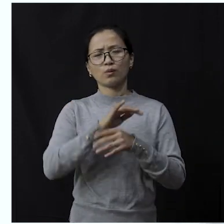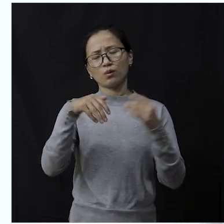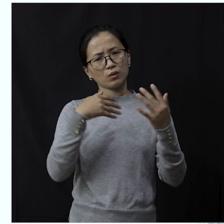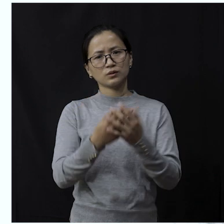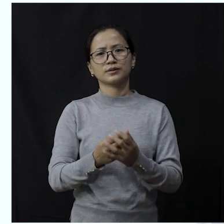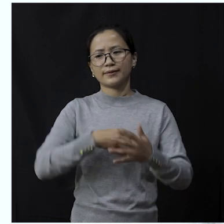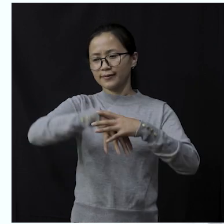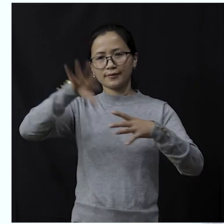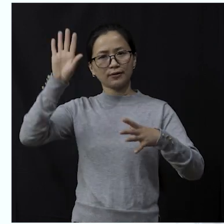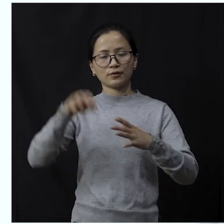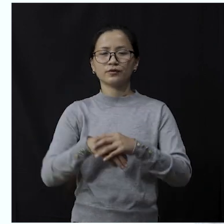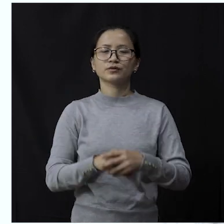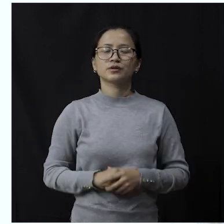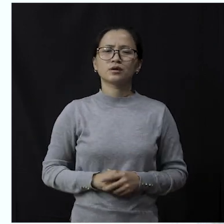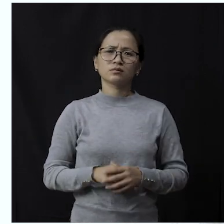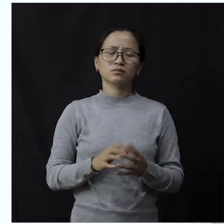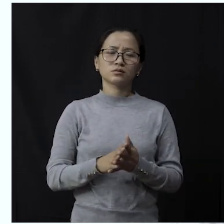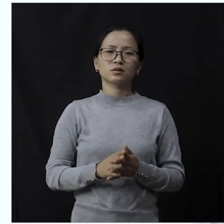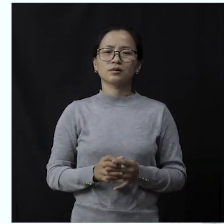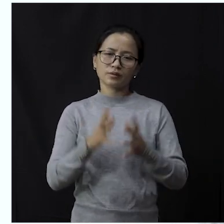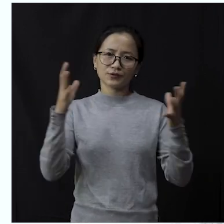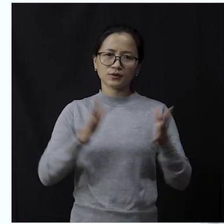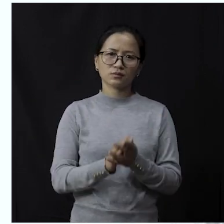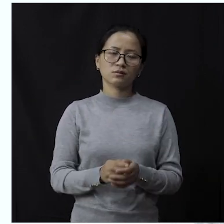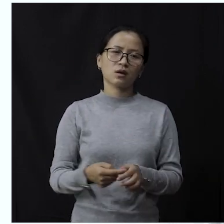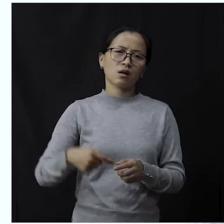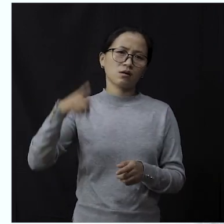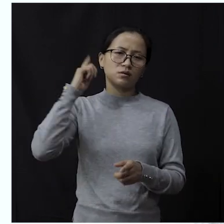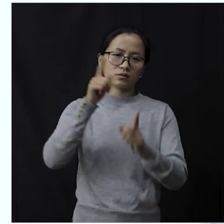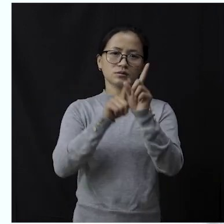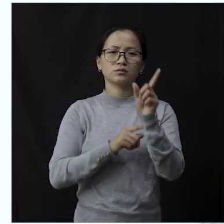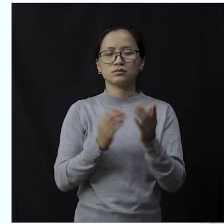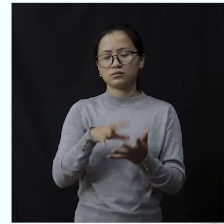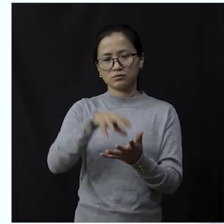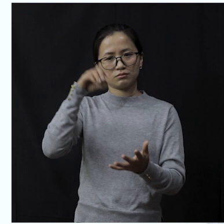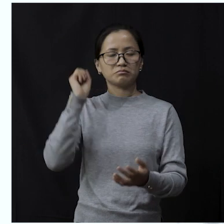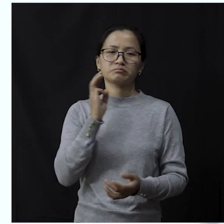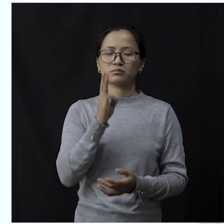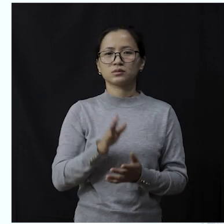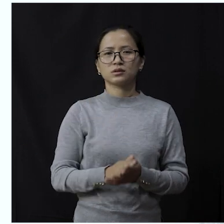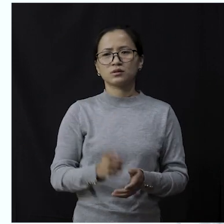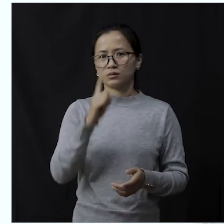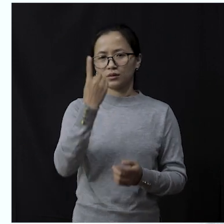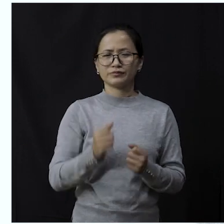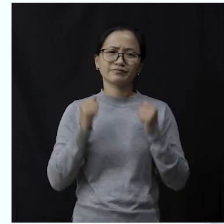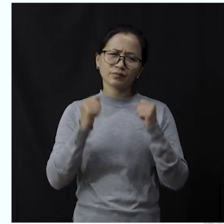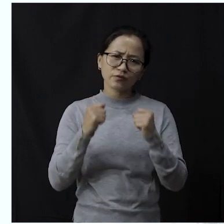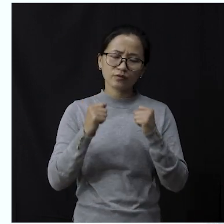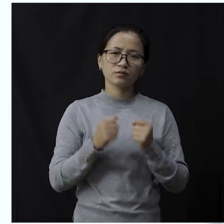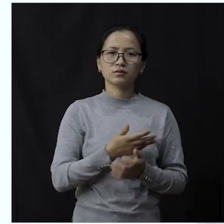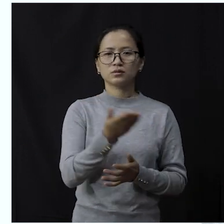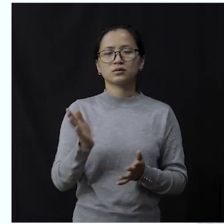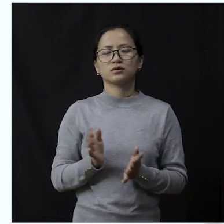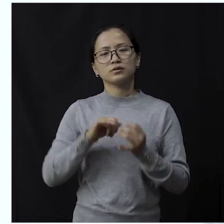be thinking that you are not learning much this year, or maybe last year you did not learn well, so class 1 is becoming difficult for you. If you